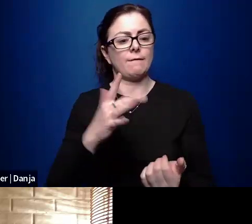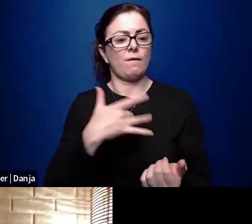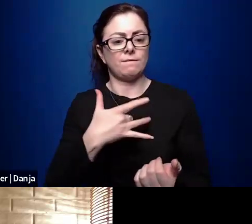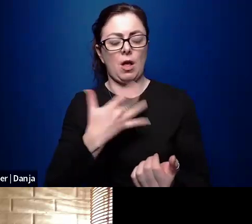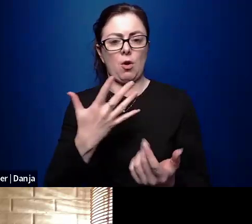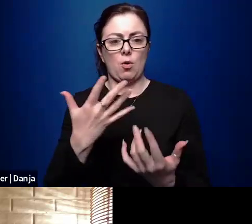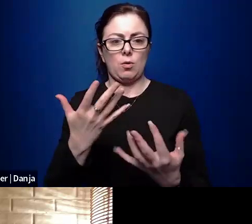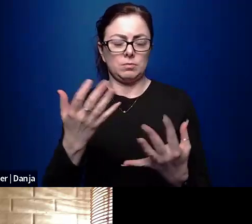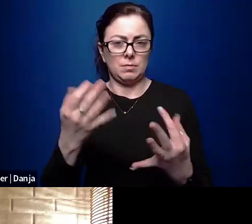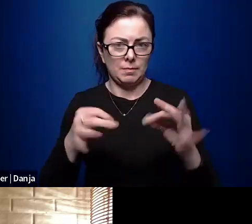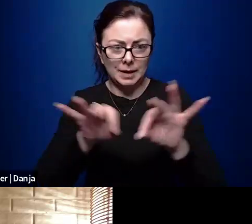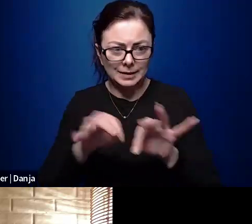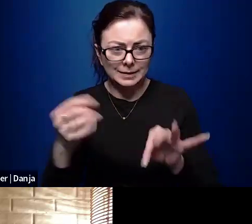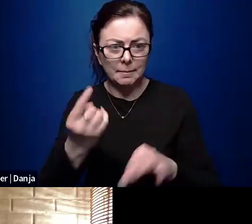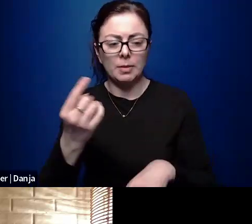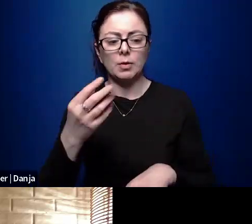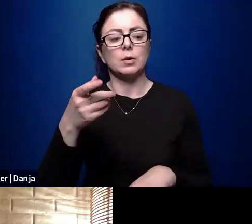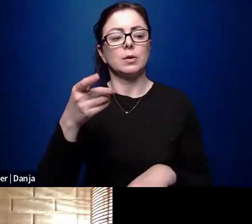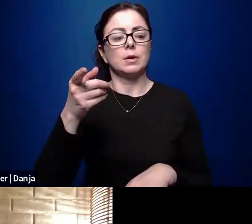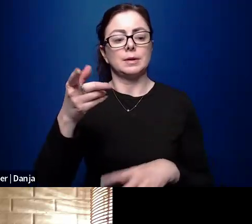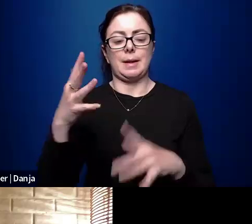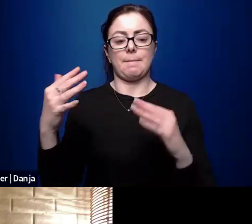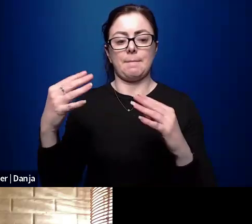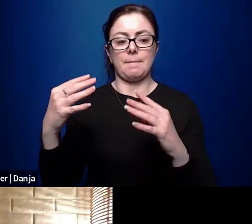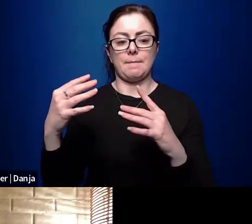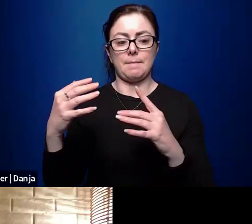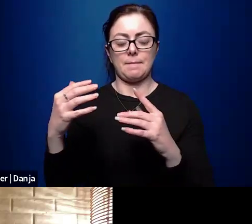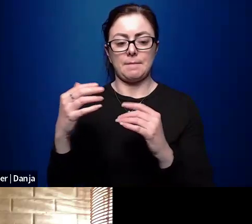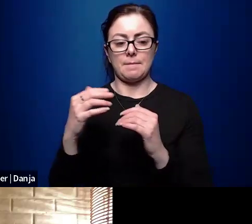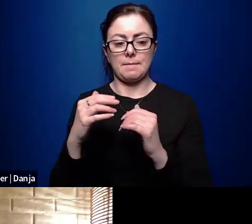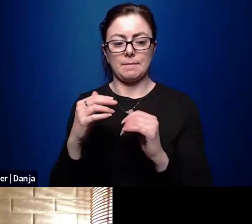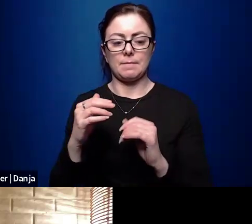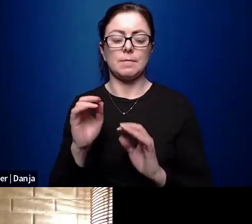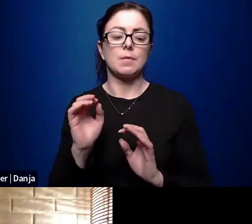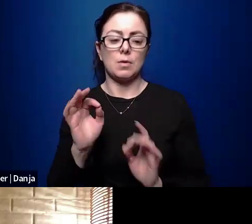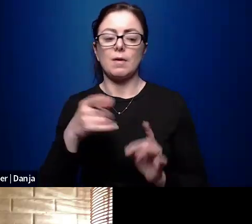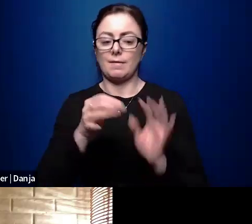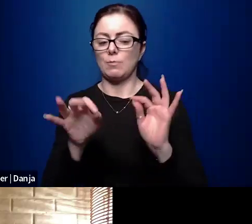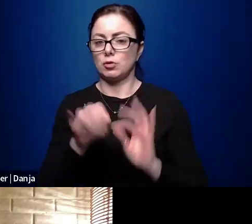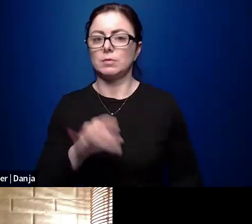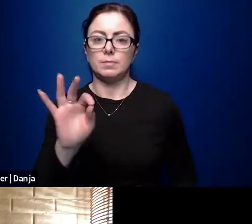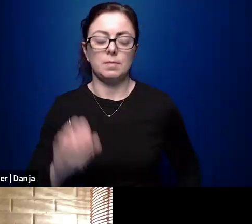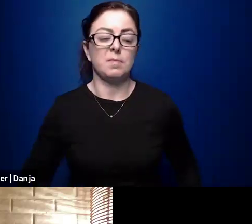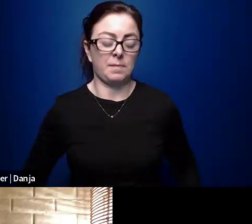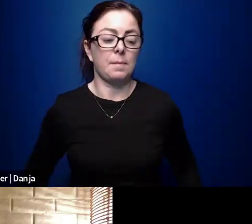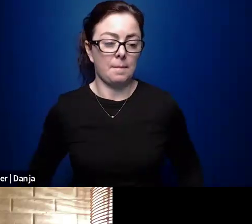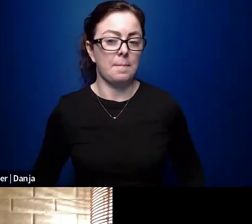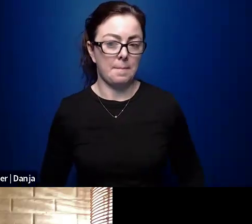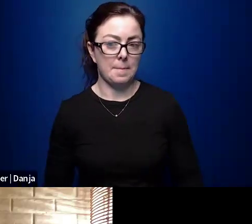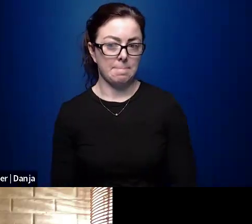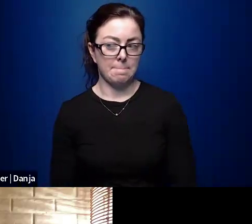voices telling me to know my place, to be quiet, to not ruffle any feathers or make any